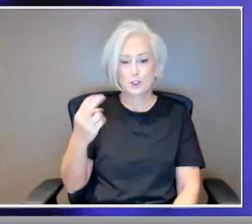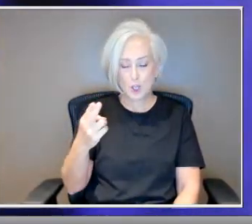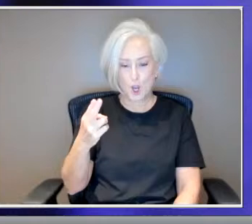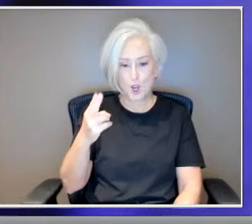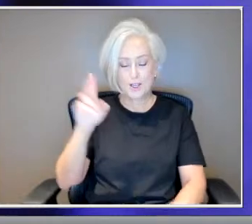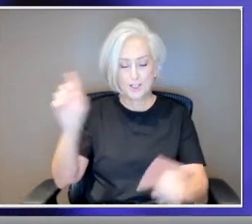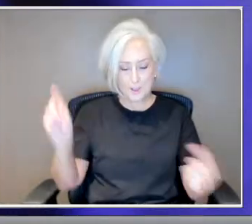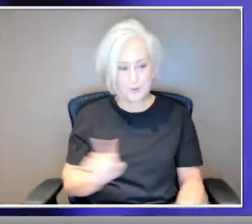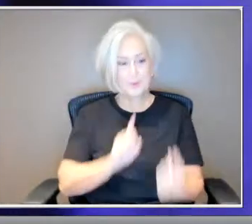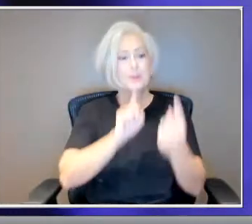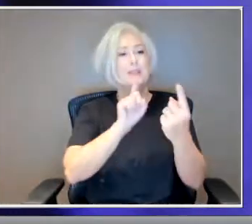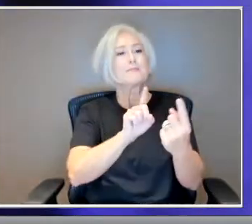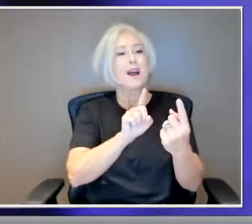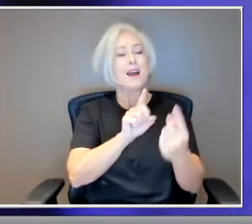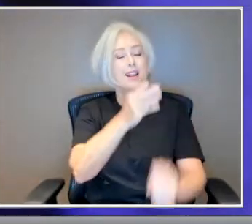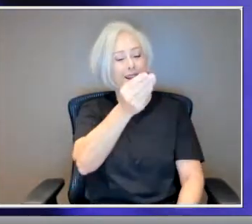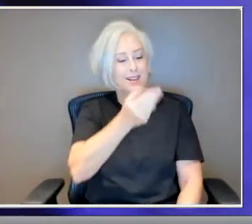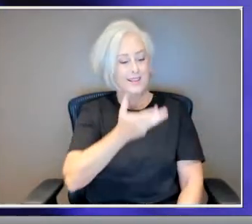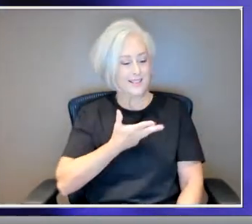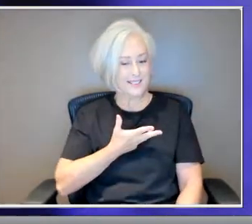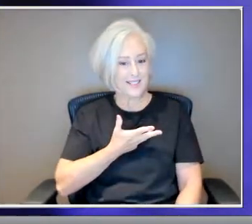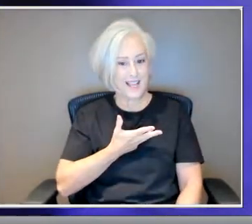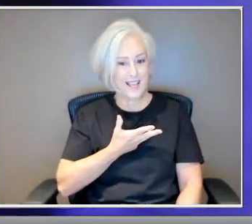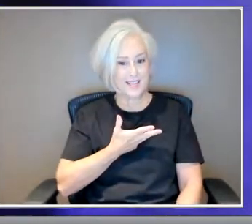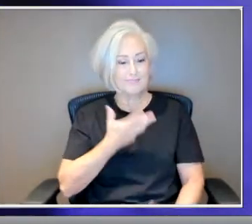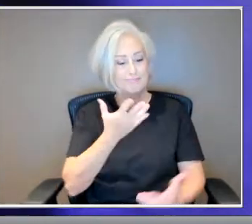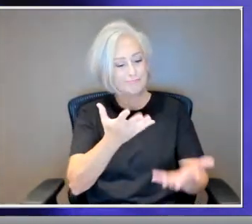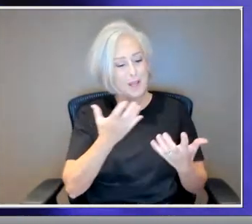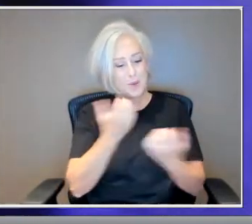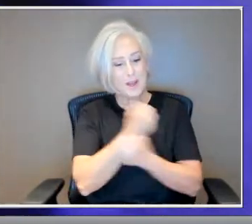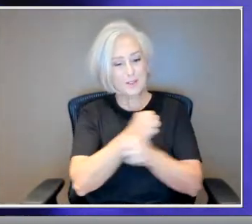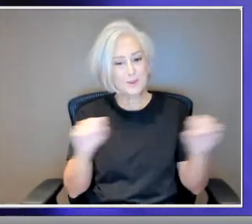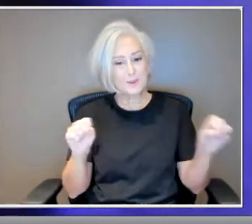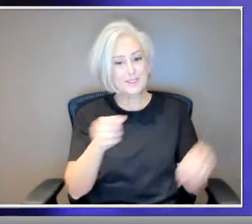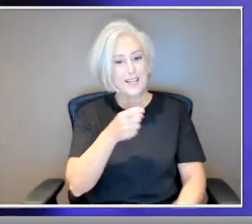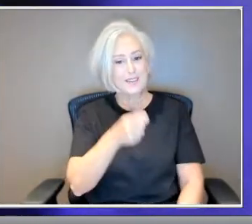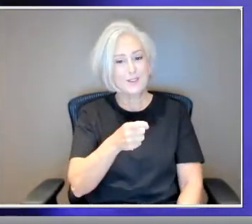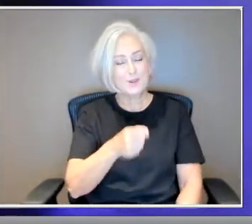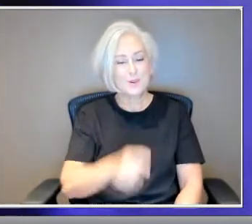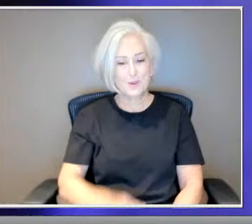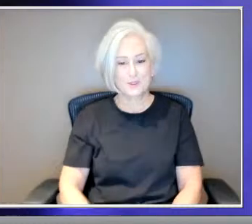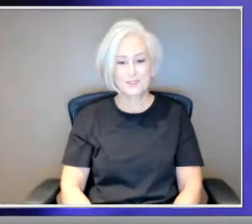was like, I'm going to save you. And